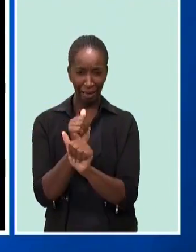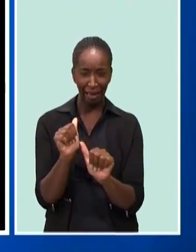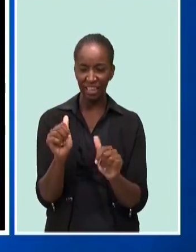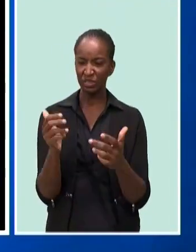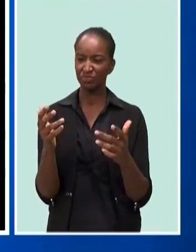inspiring them to do things like this in the first place. Well, that was just a sad situation all around. Now on to this story. After spending the